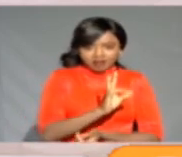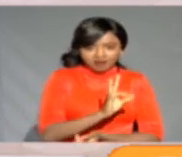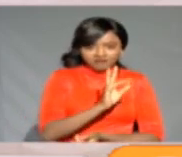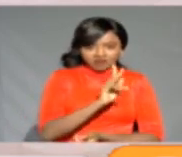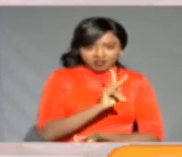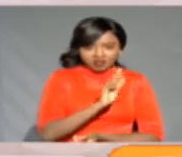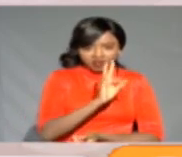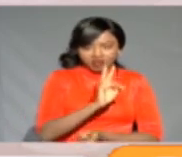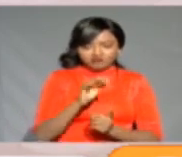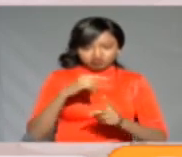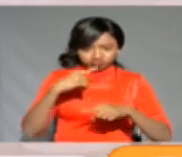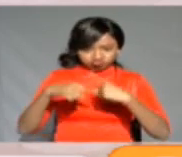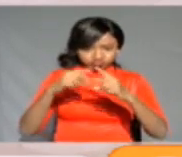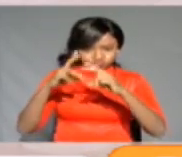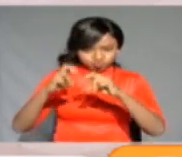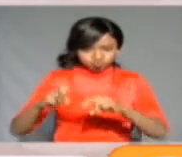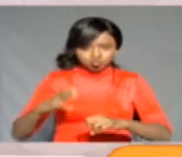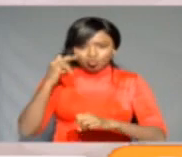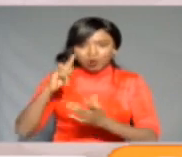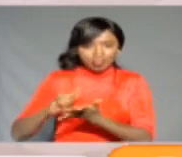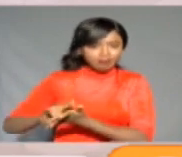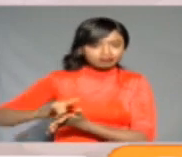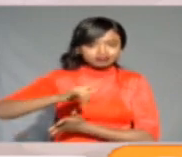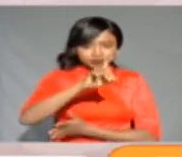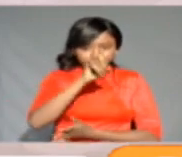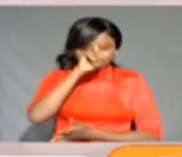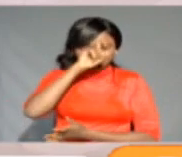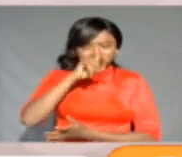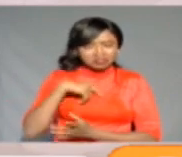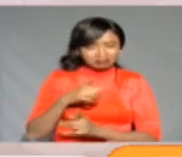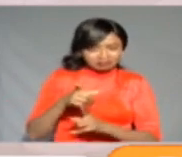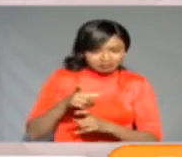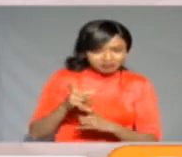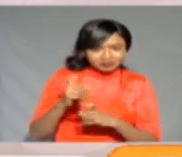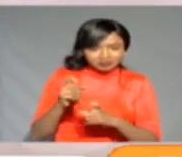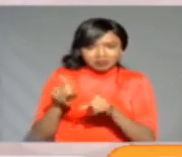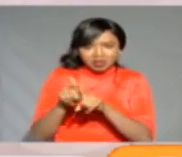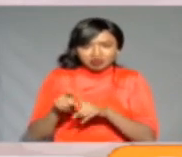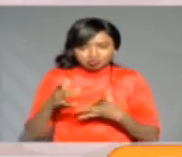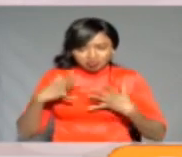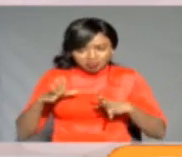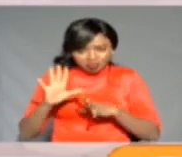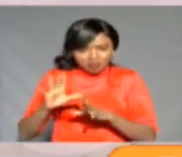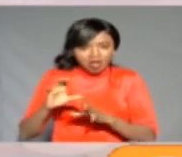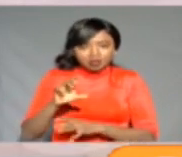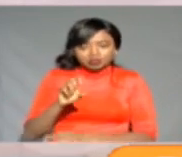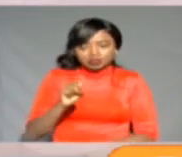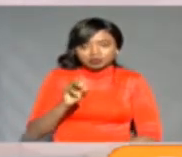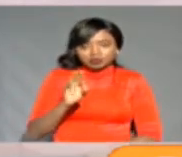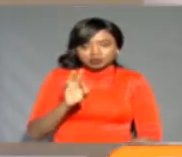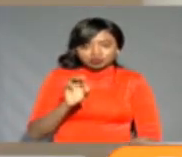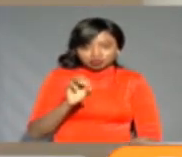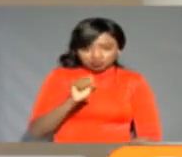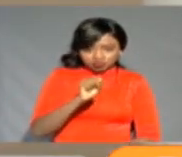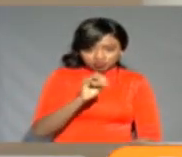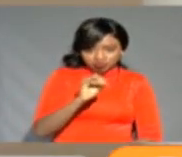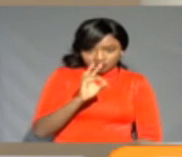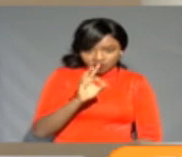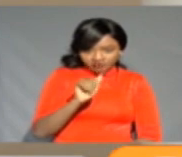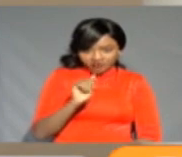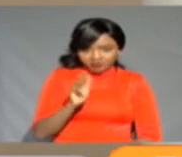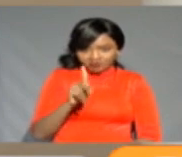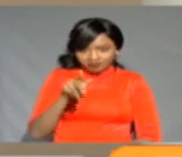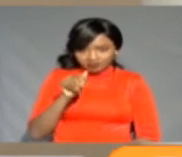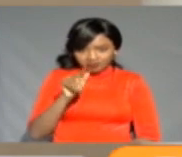Egypt by Sofapaka's John Avire that drew criticism and speculation from his club Sofapaka. Last week, a letter authored by